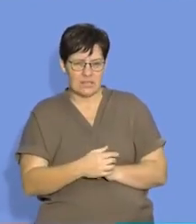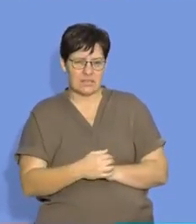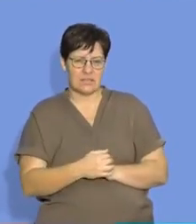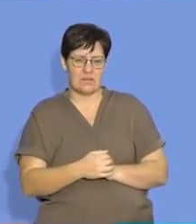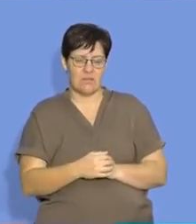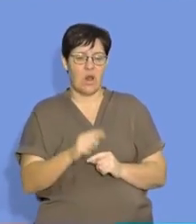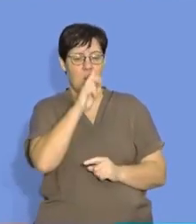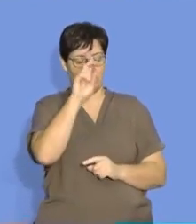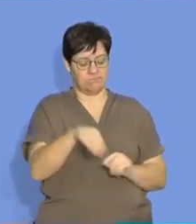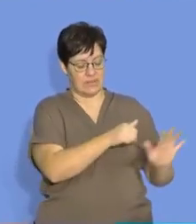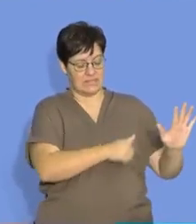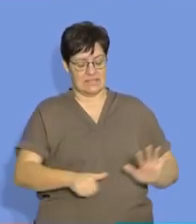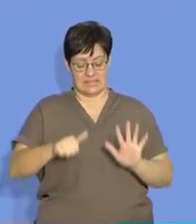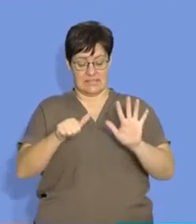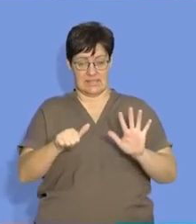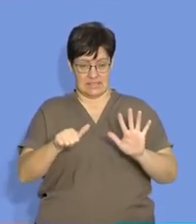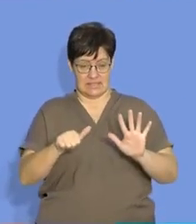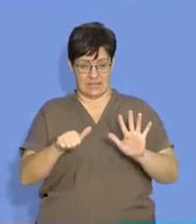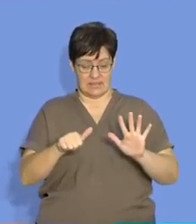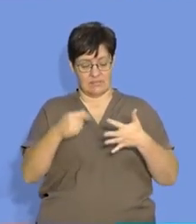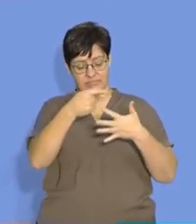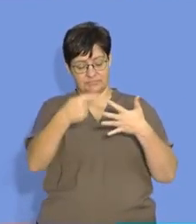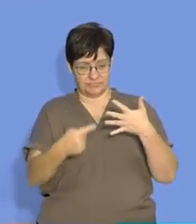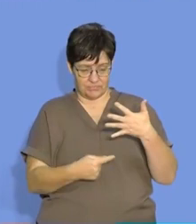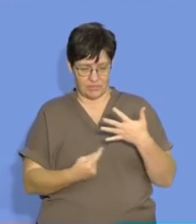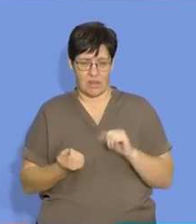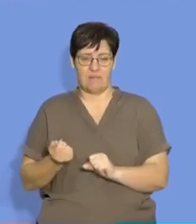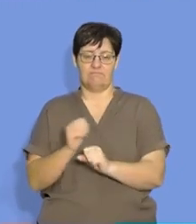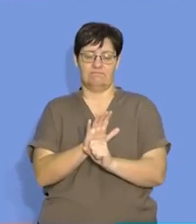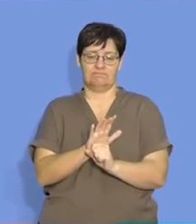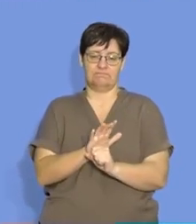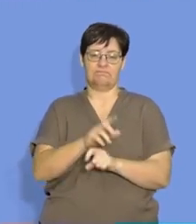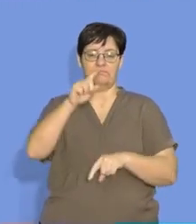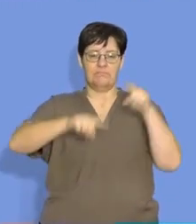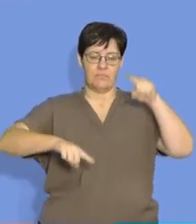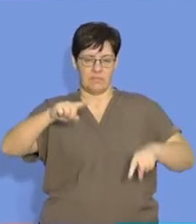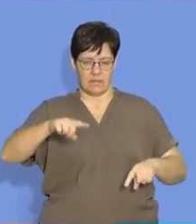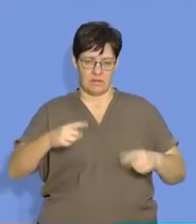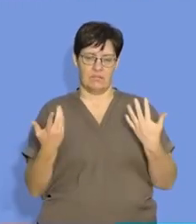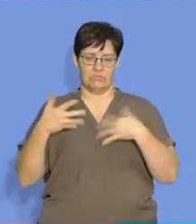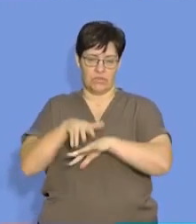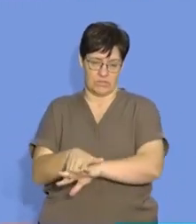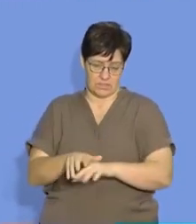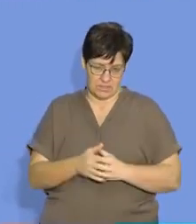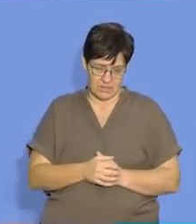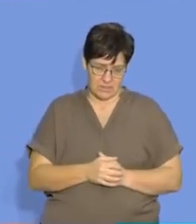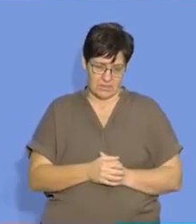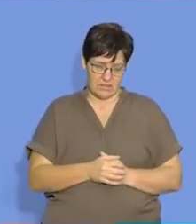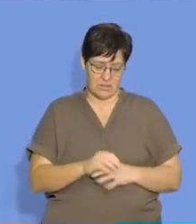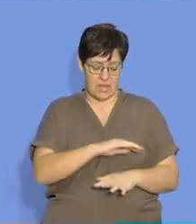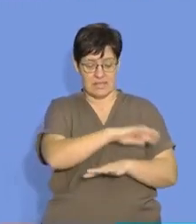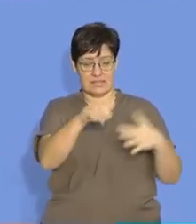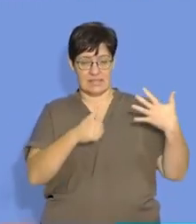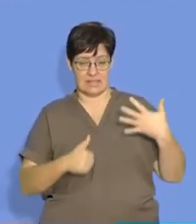look at the 6 factors that has an effect on the rate of the reaction.